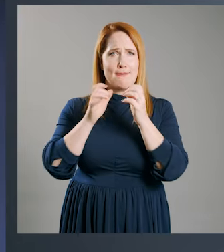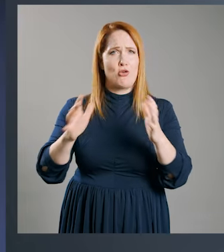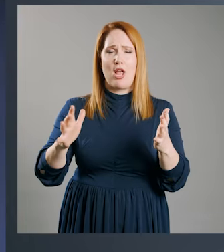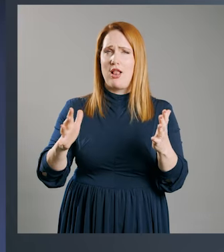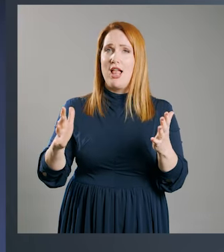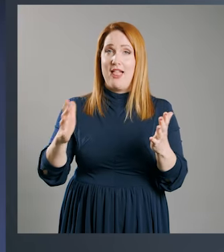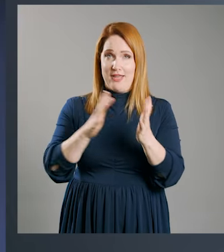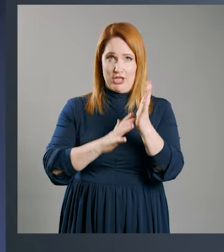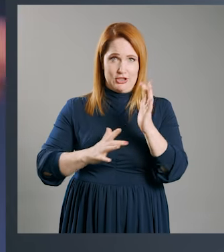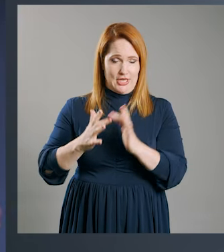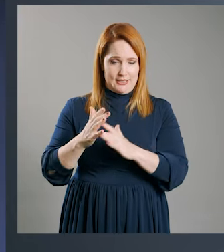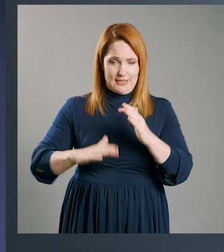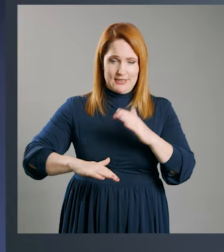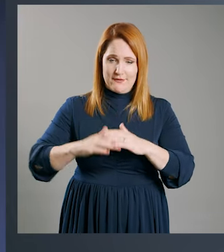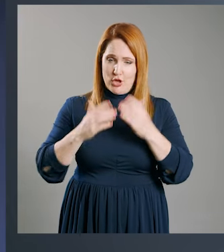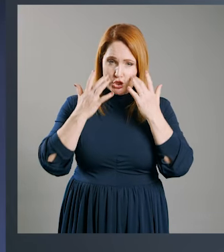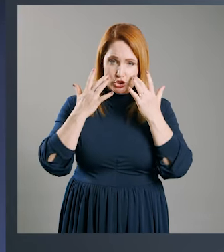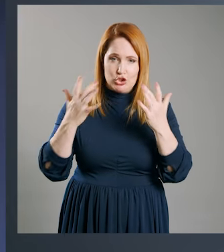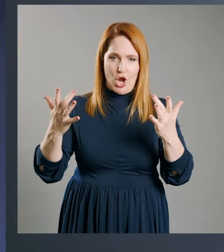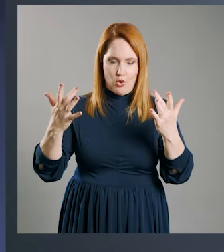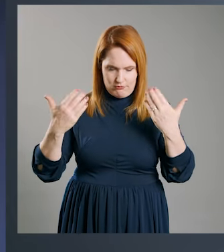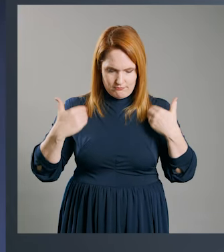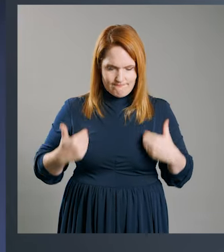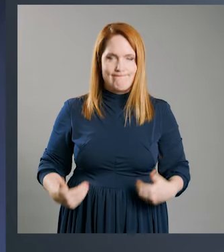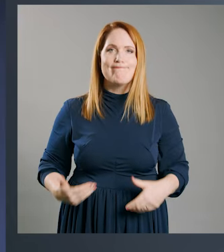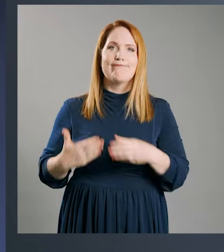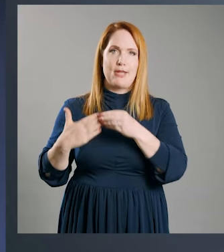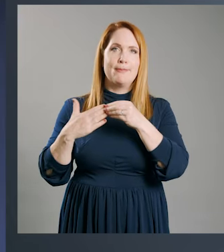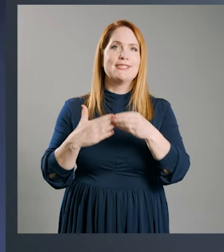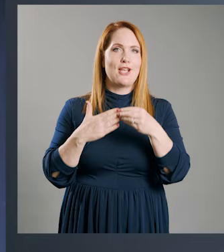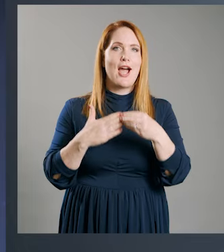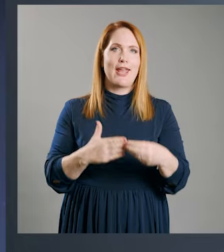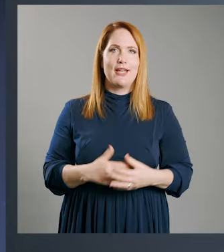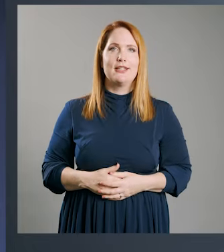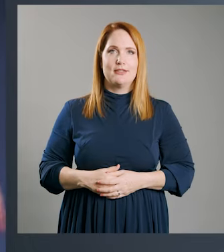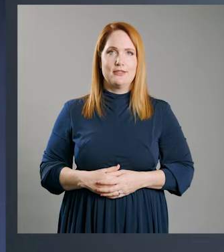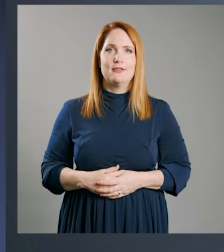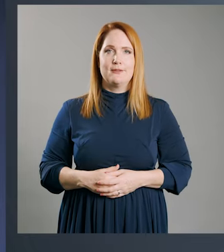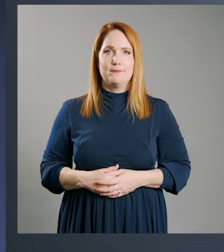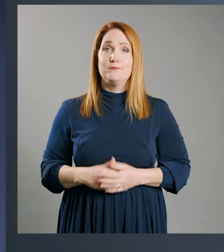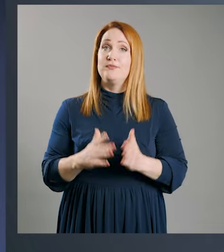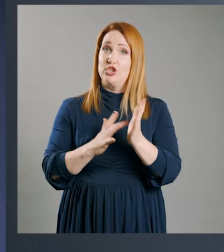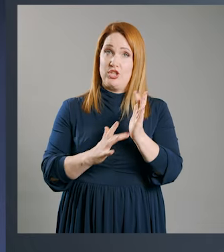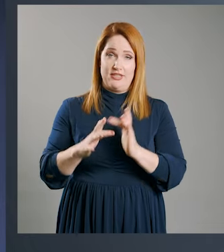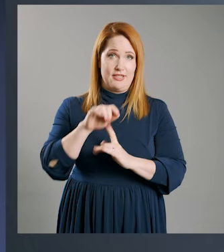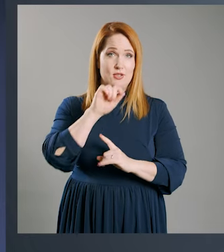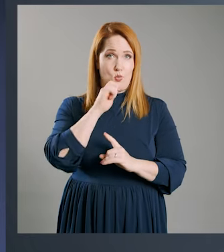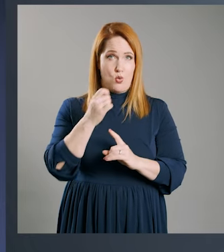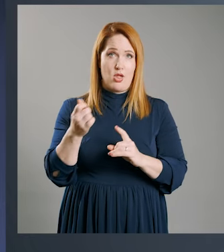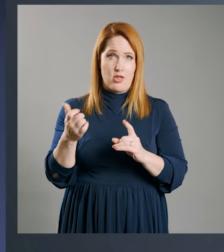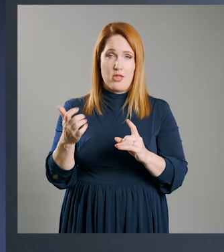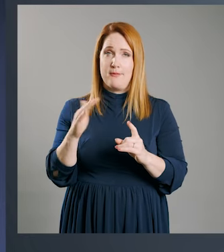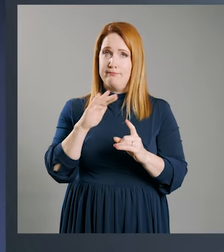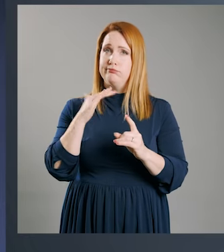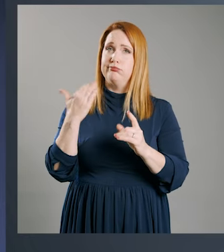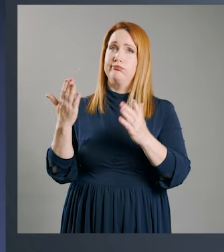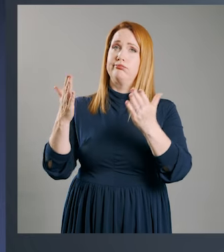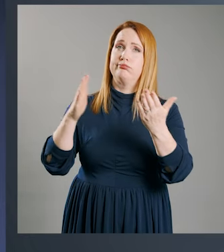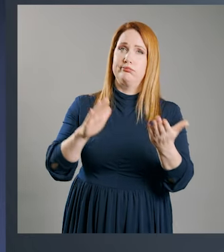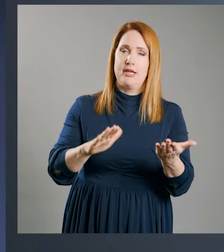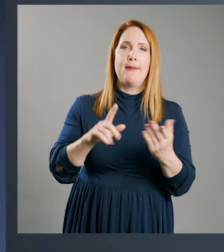Jesus really started to reveal himself as the Messiah, and that he would be killed and there would be